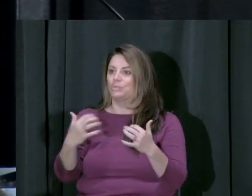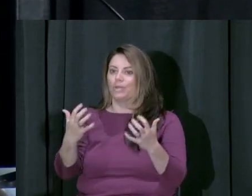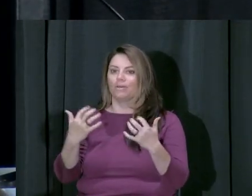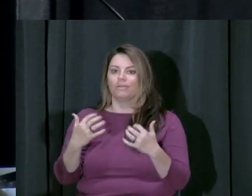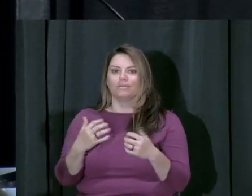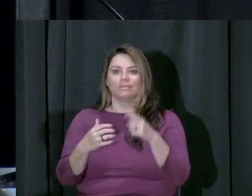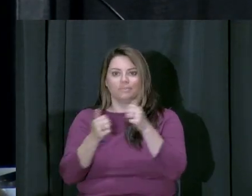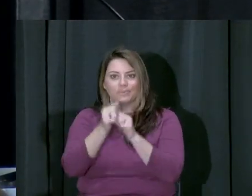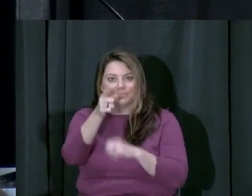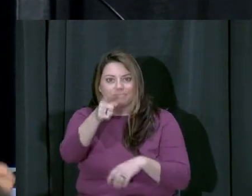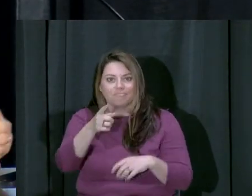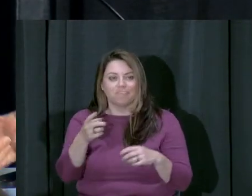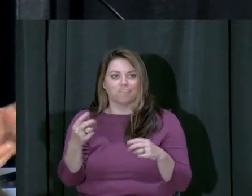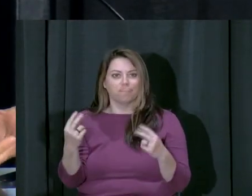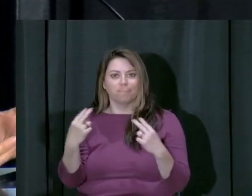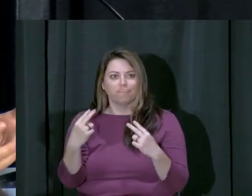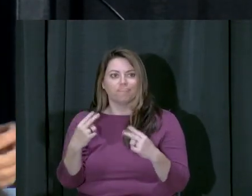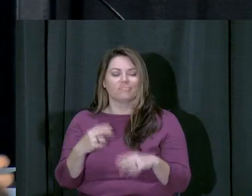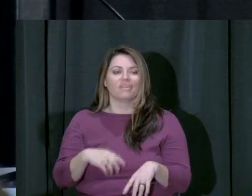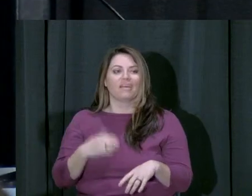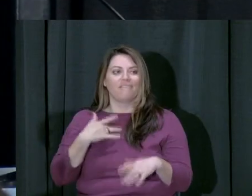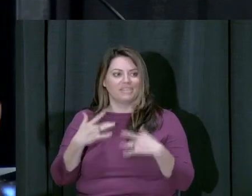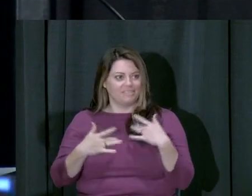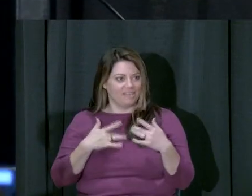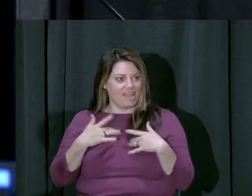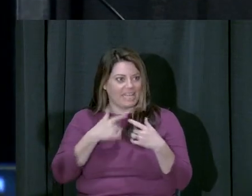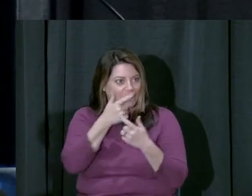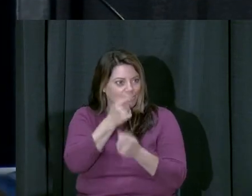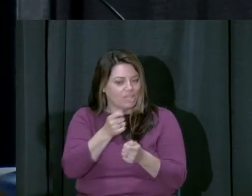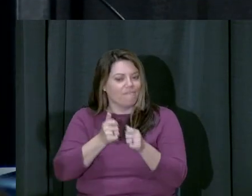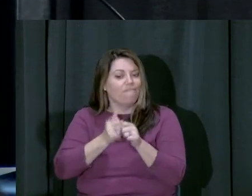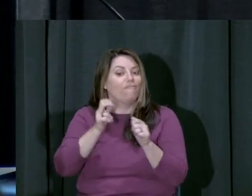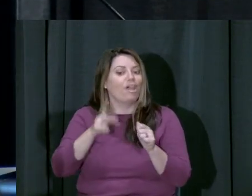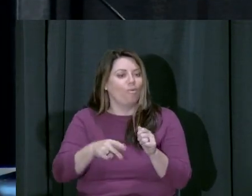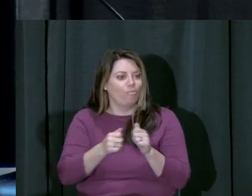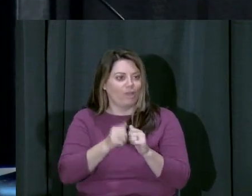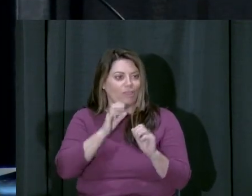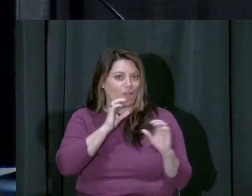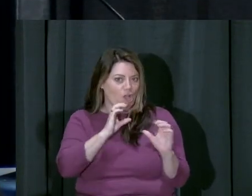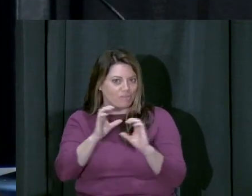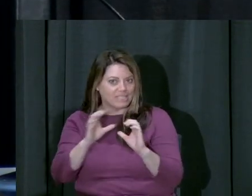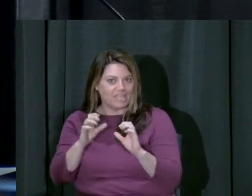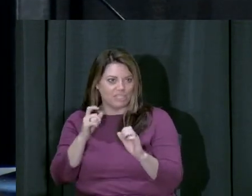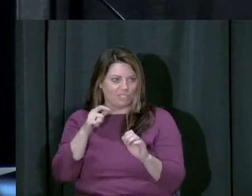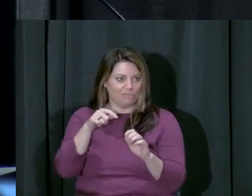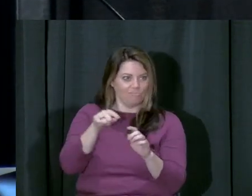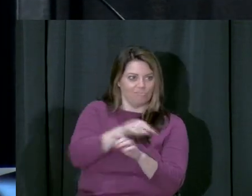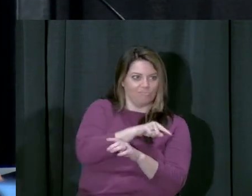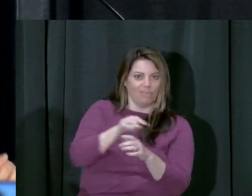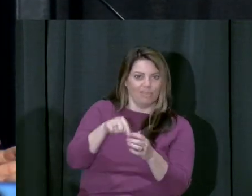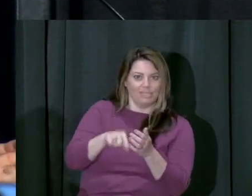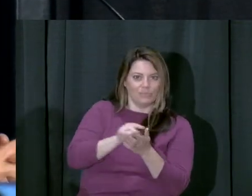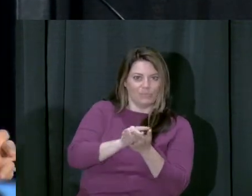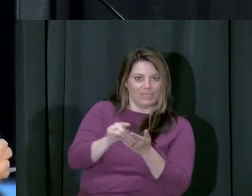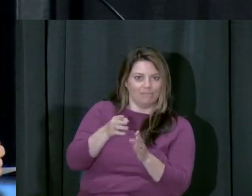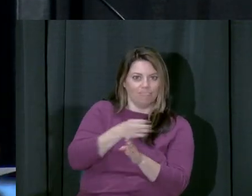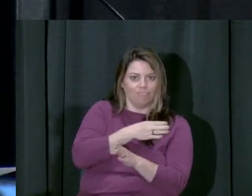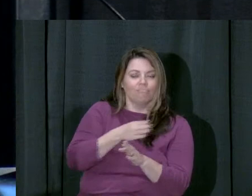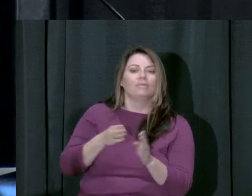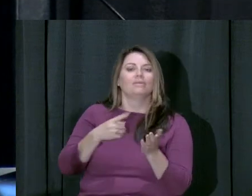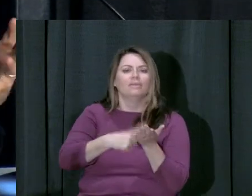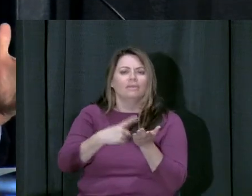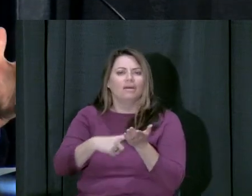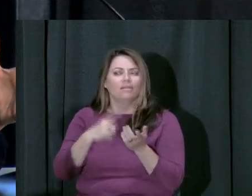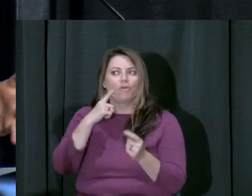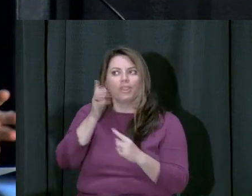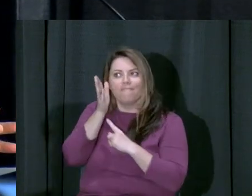well. We have a very exciting, very interesting follow-up to some of the conversations that we've had earlier this week in terms of the